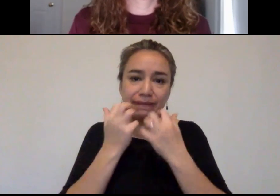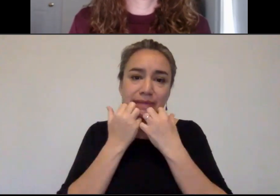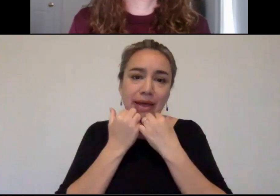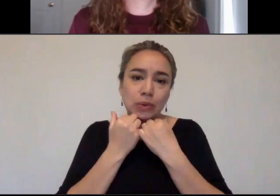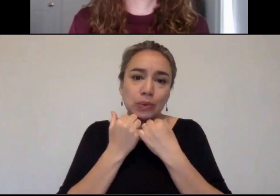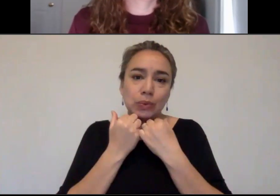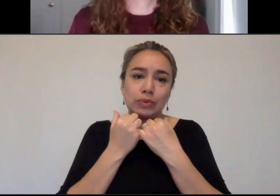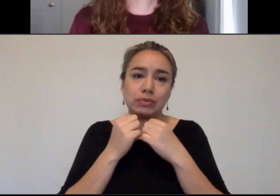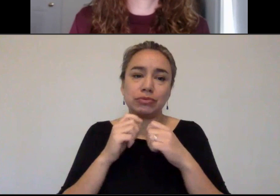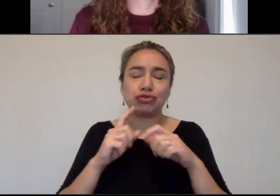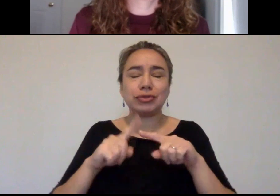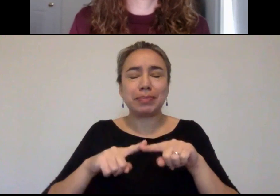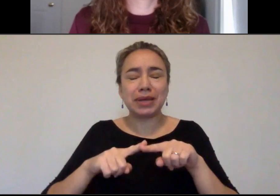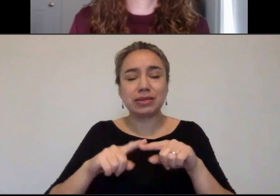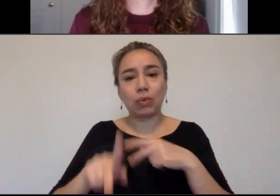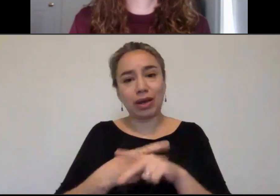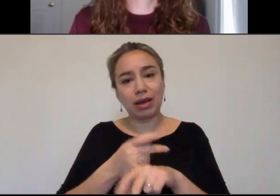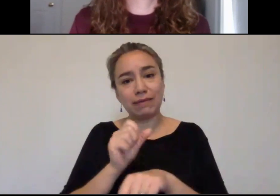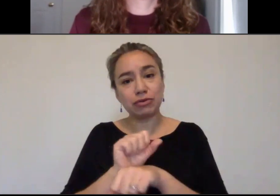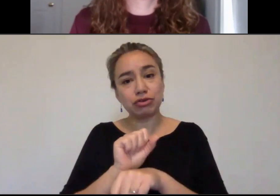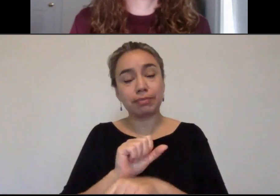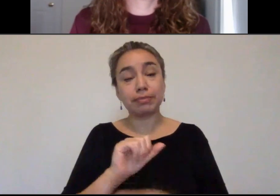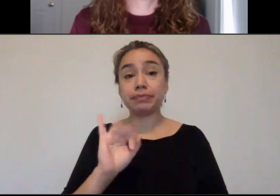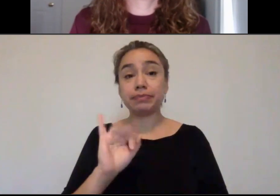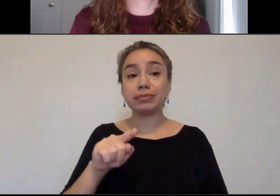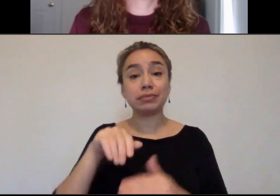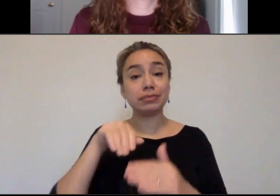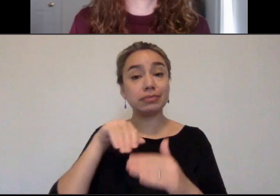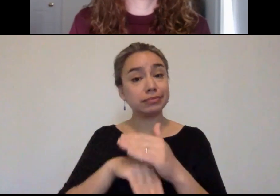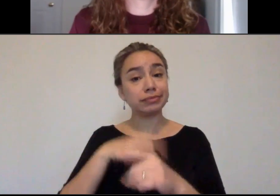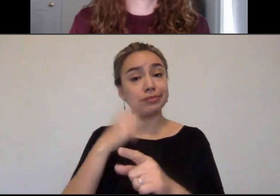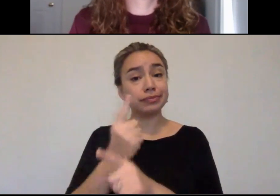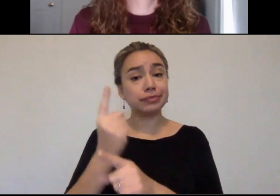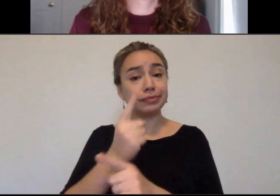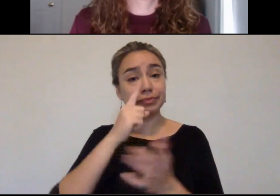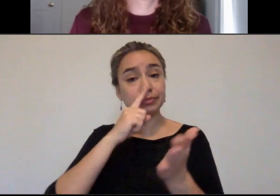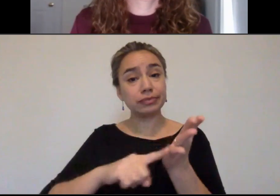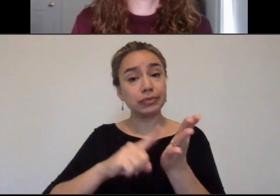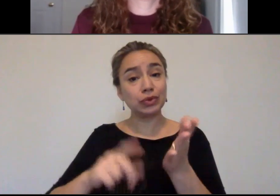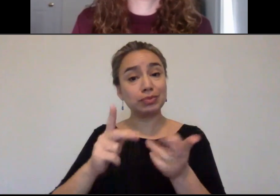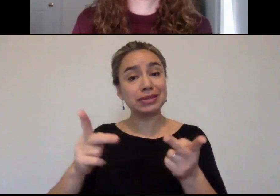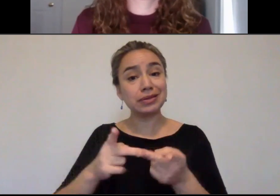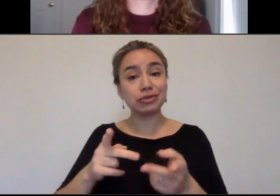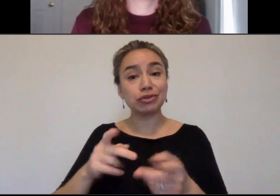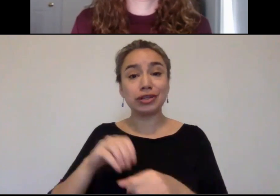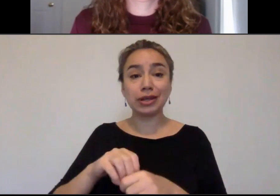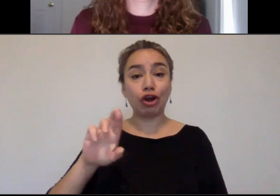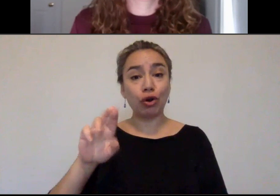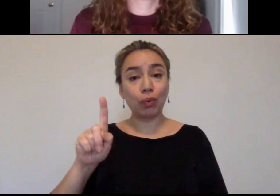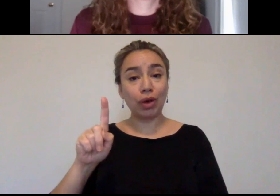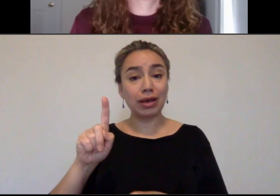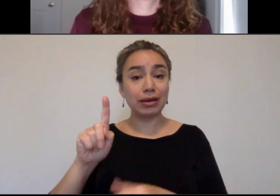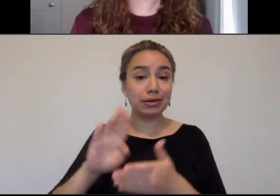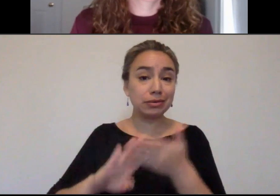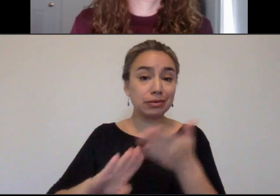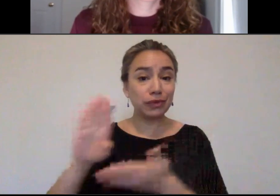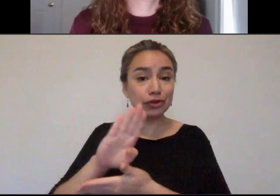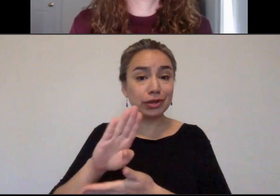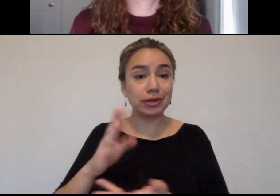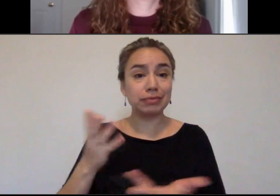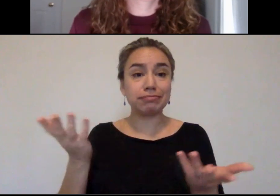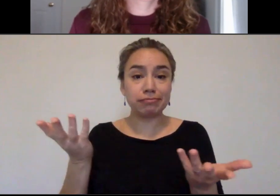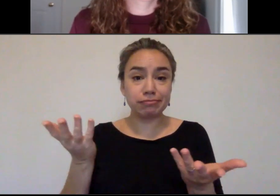on what kind of job you get into. If you get into a typical research position at an R1 institution,